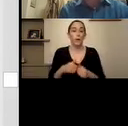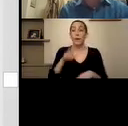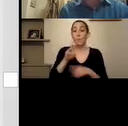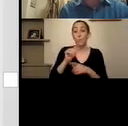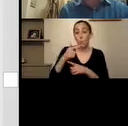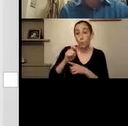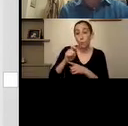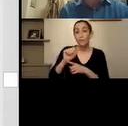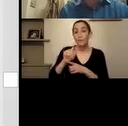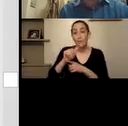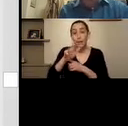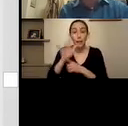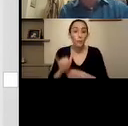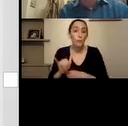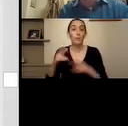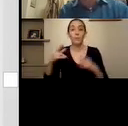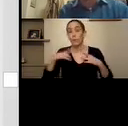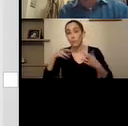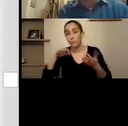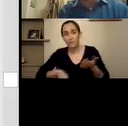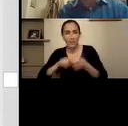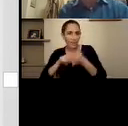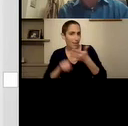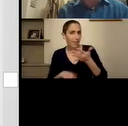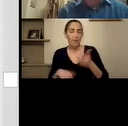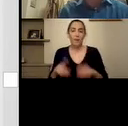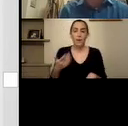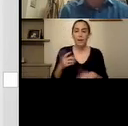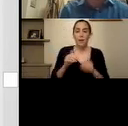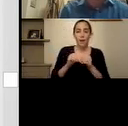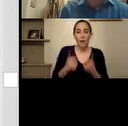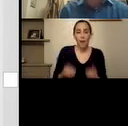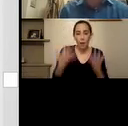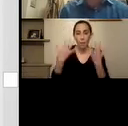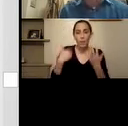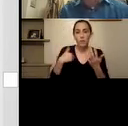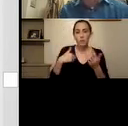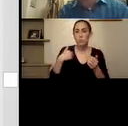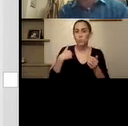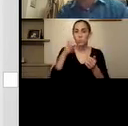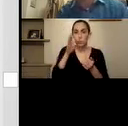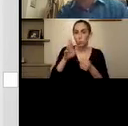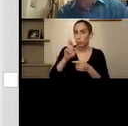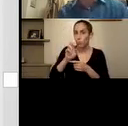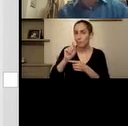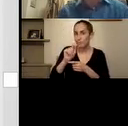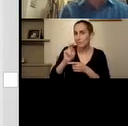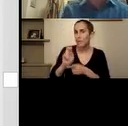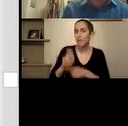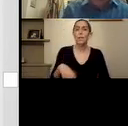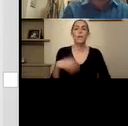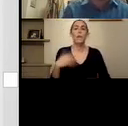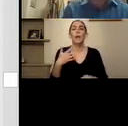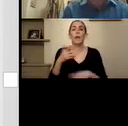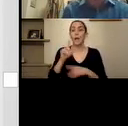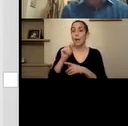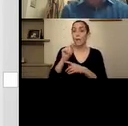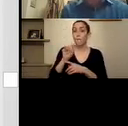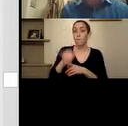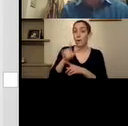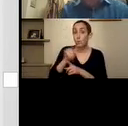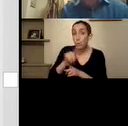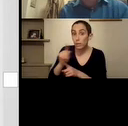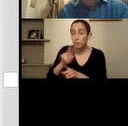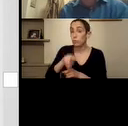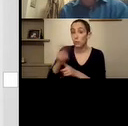people are talking about. When can we restate things? How much are we going to restate? What's going to happen in FY22? Are we going to have a wage and salary program, right? All the things